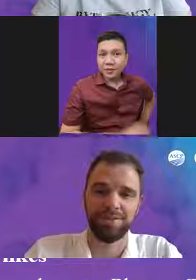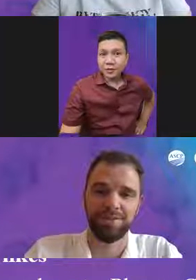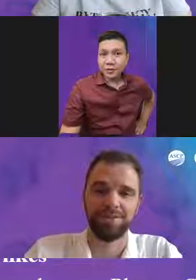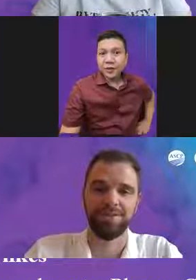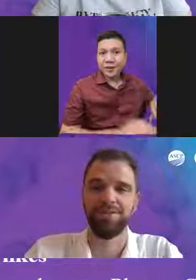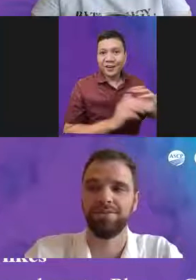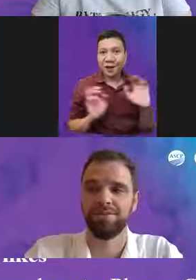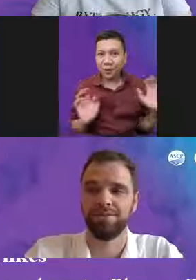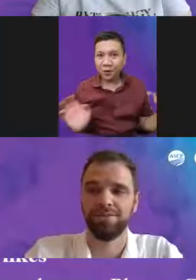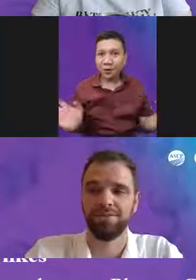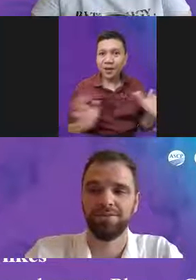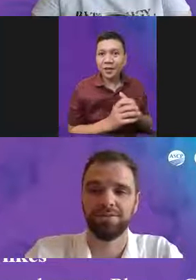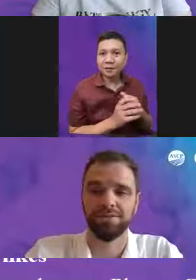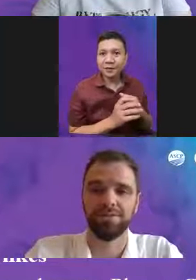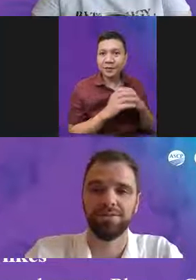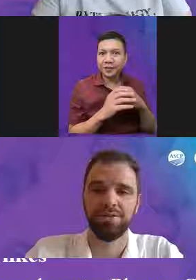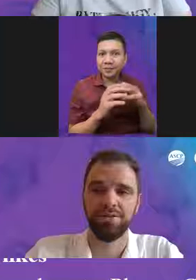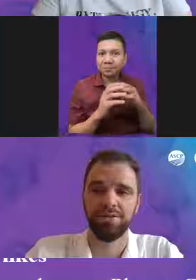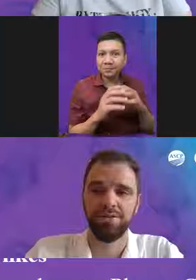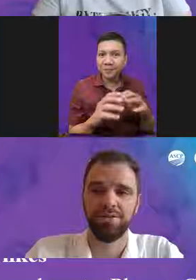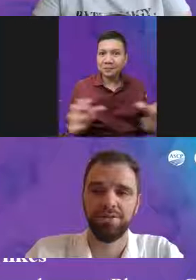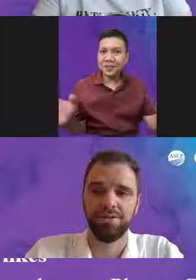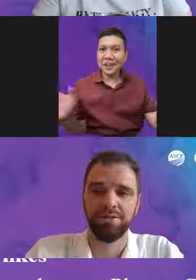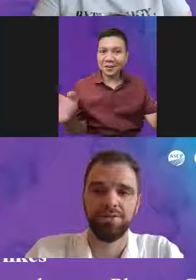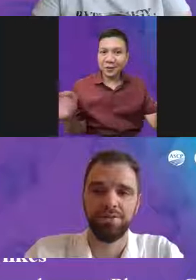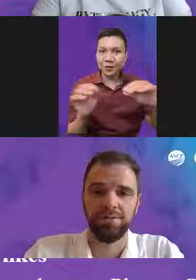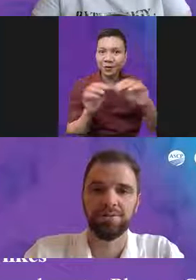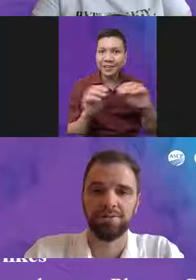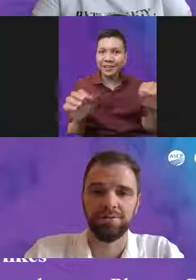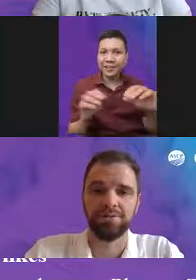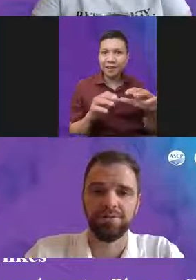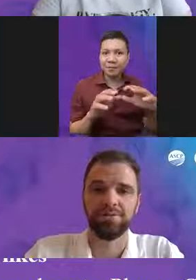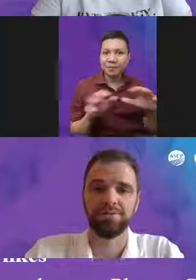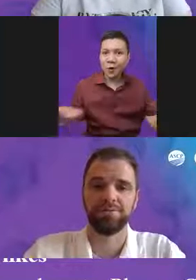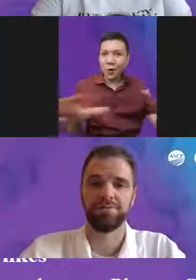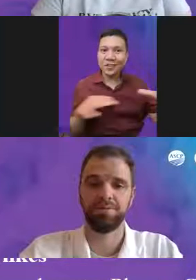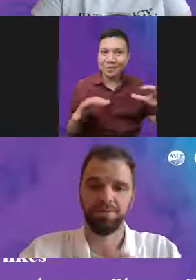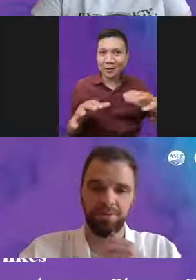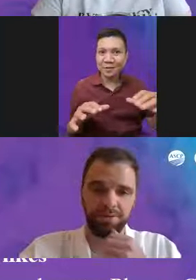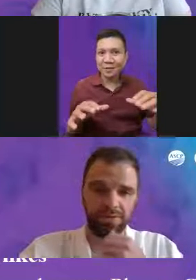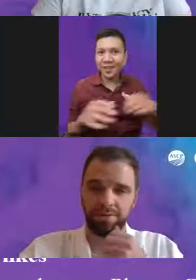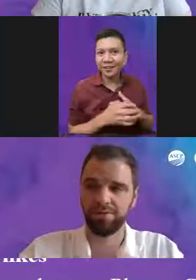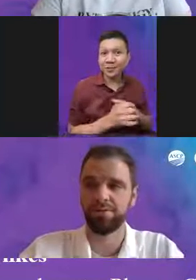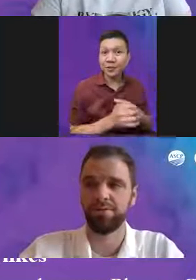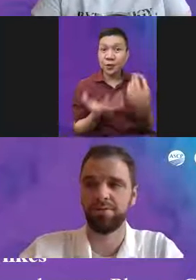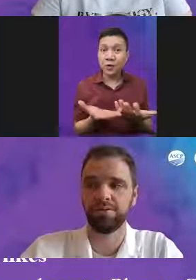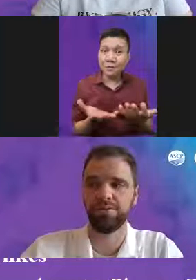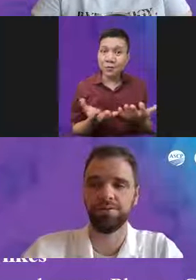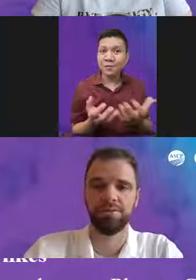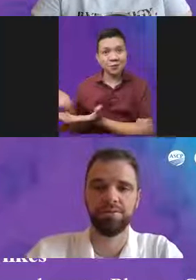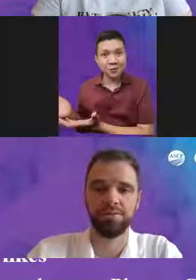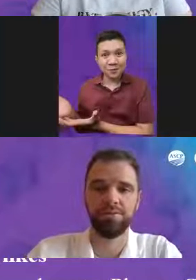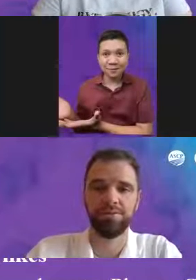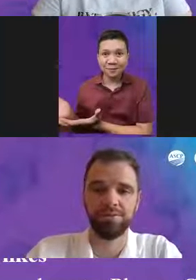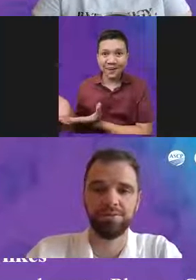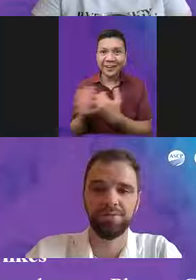cells could trigger a whole, the sequelae or the whole lab coming together, because low